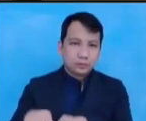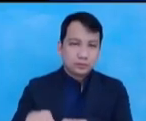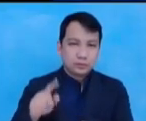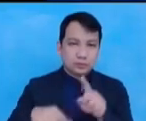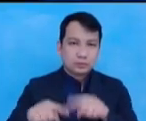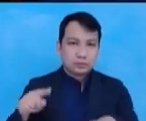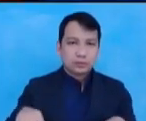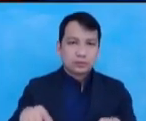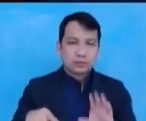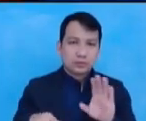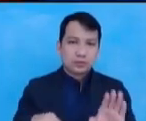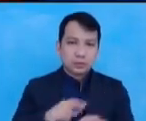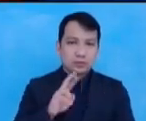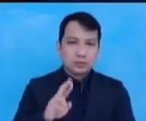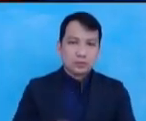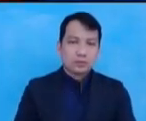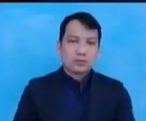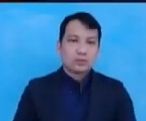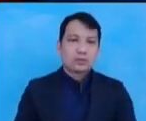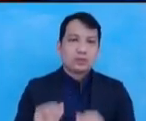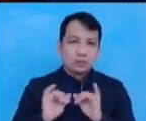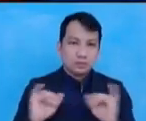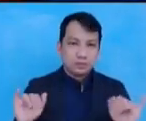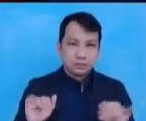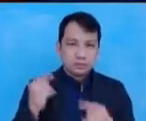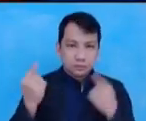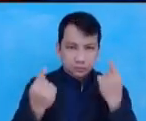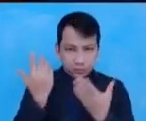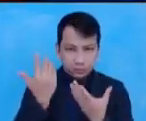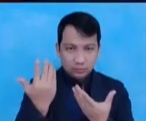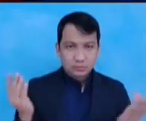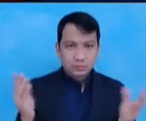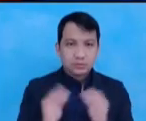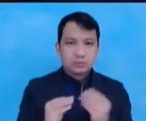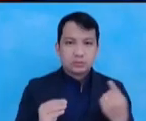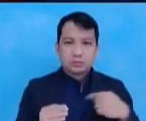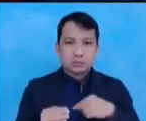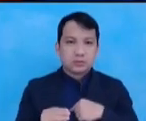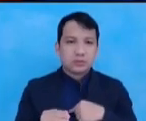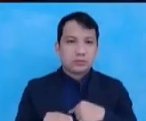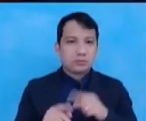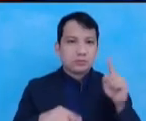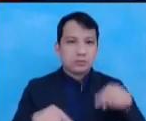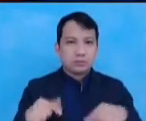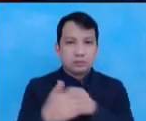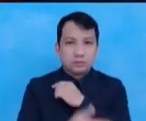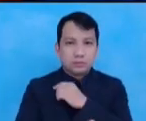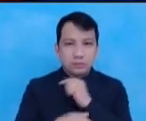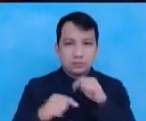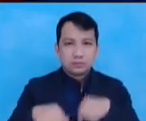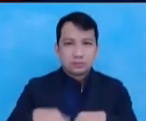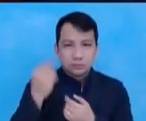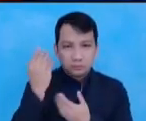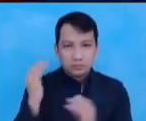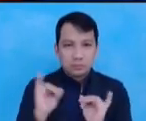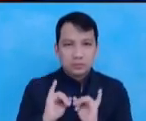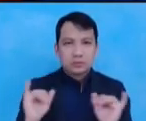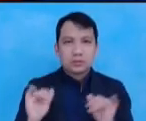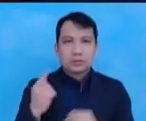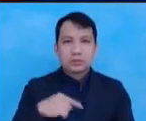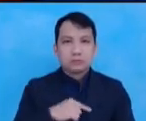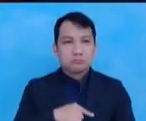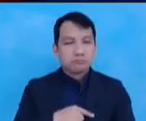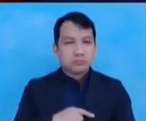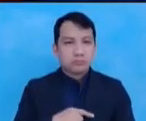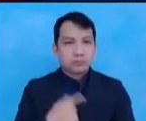ng rehiyon. Both of us share concerns, and many other countries in the region share concerns as well, about some of the actions